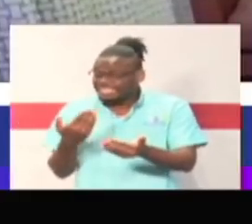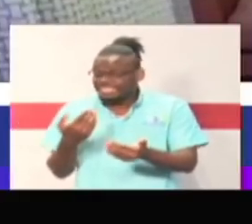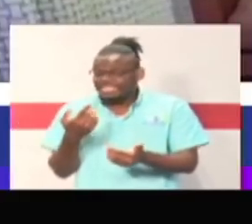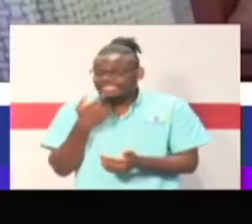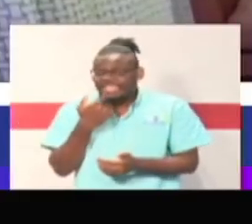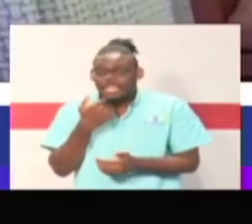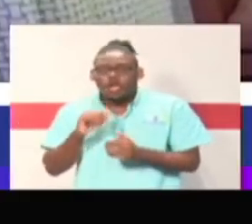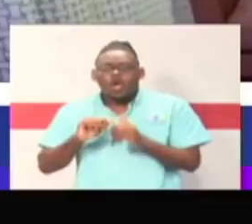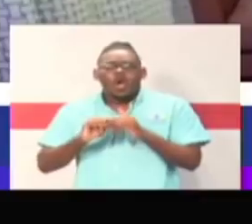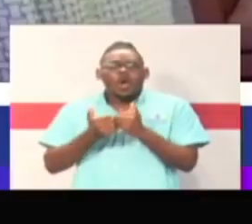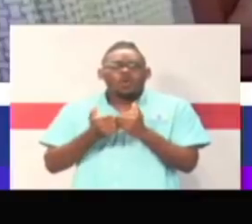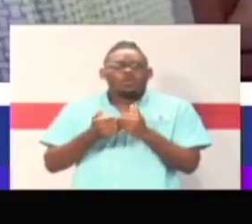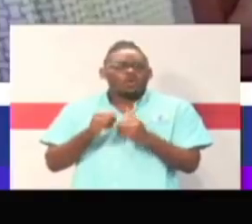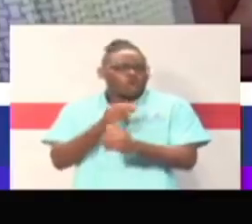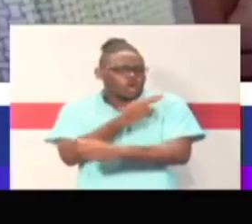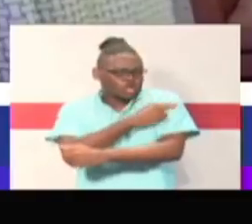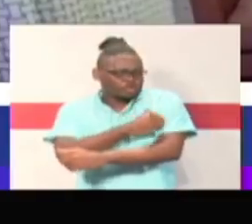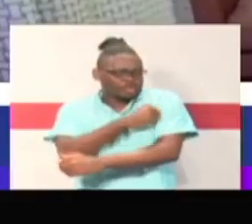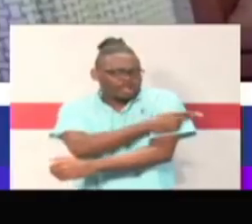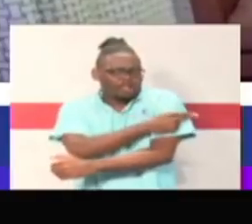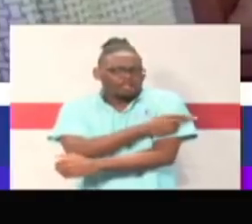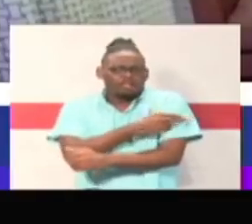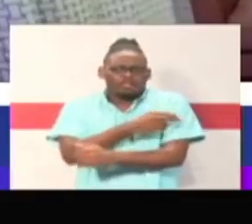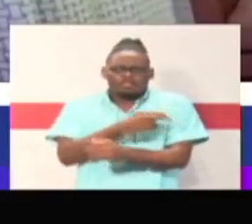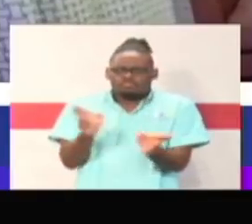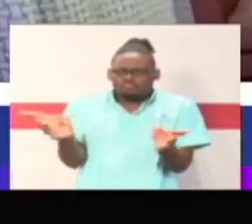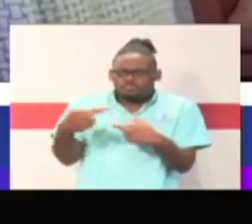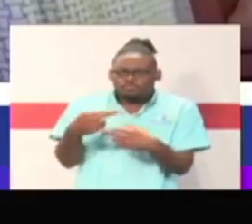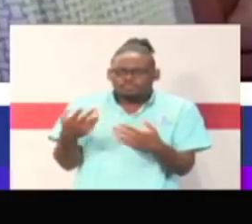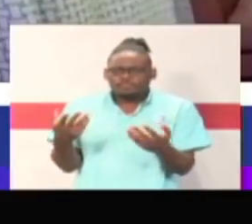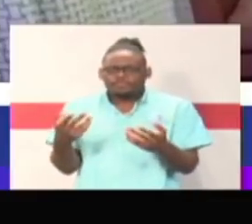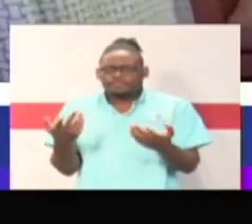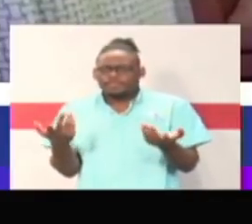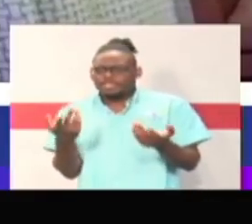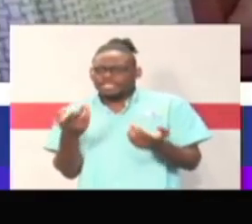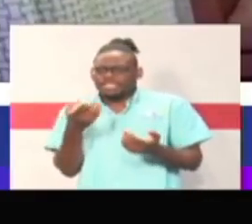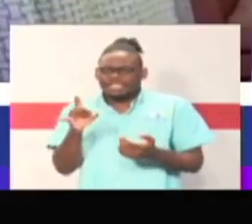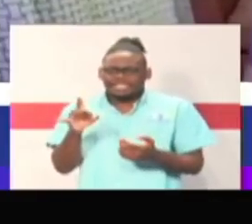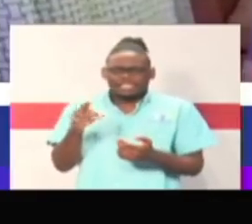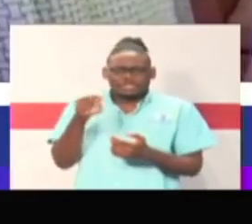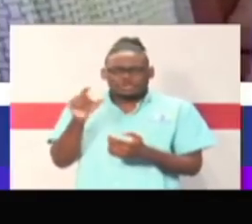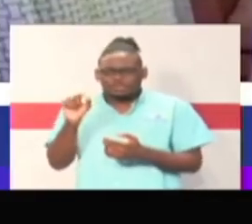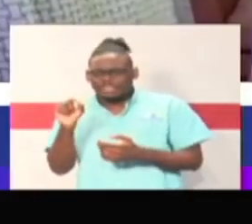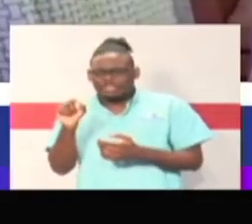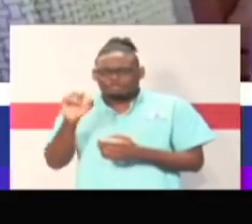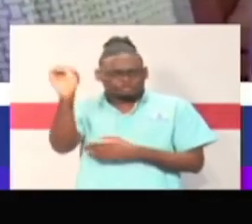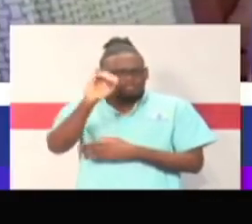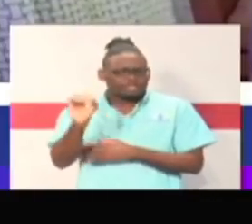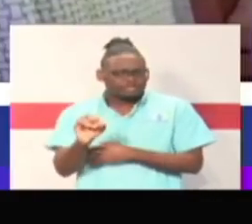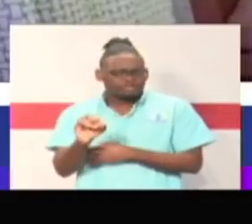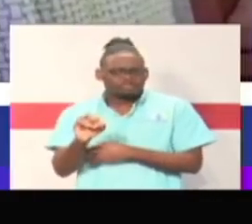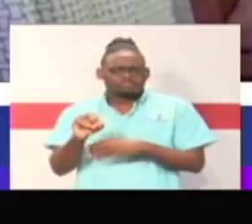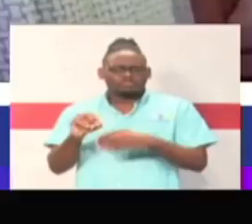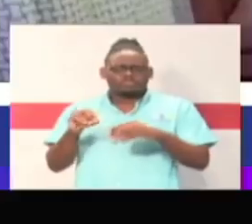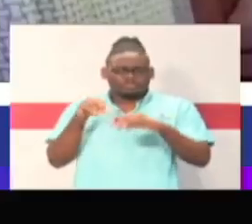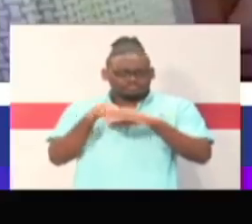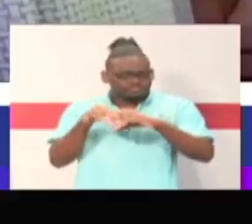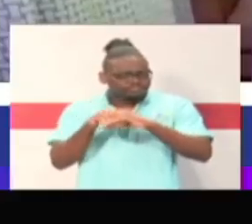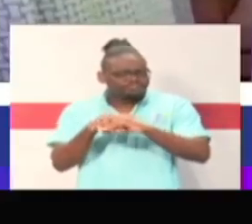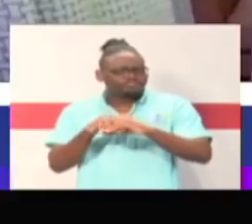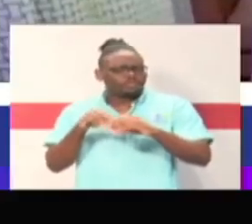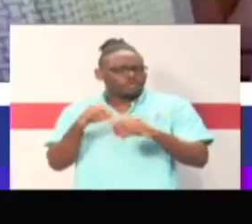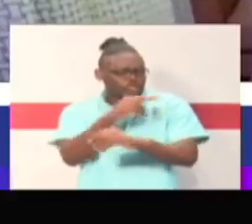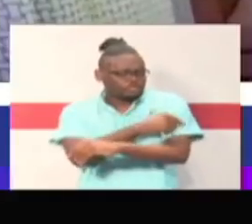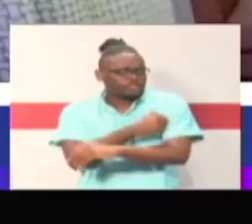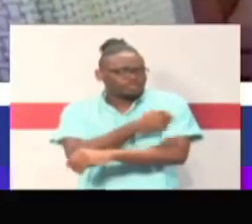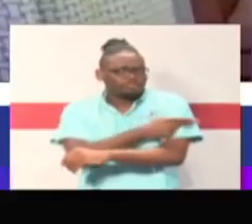would need. We knew that around 18 to 20% of all infections were requiring hospitalization. But now that we are